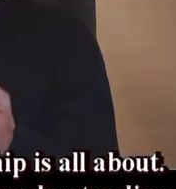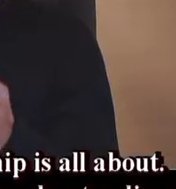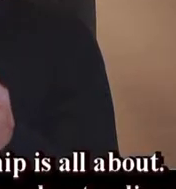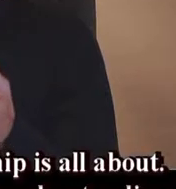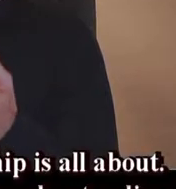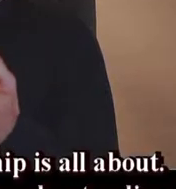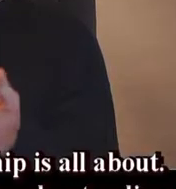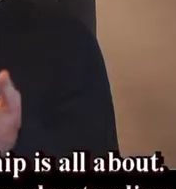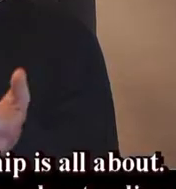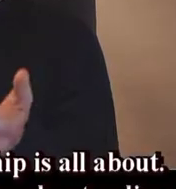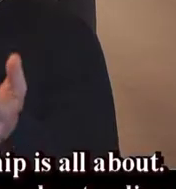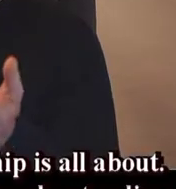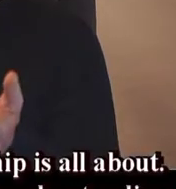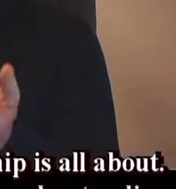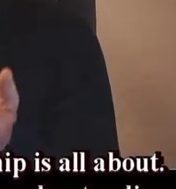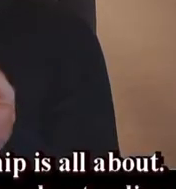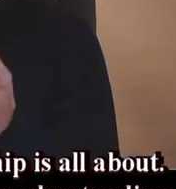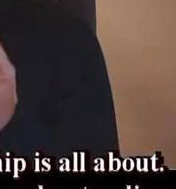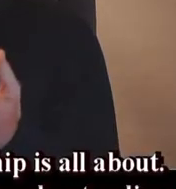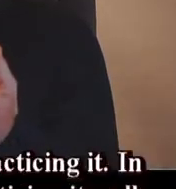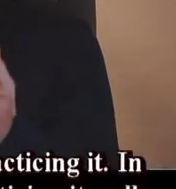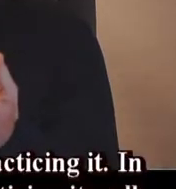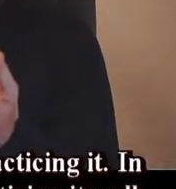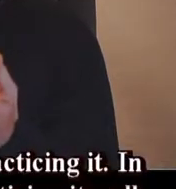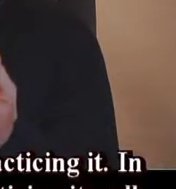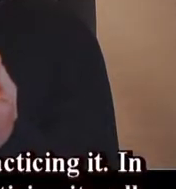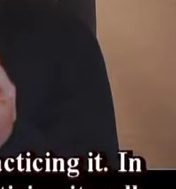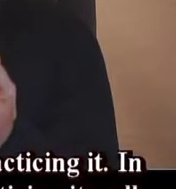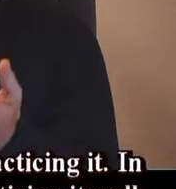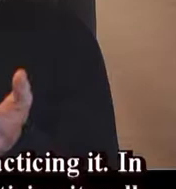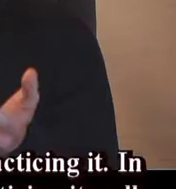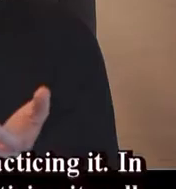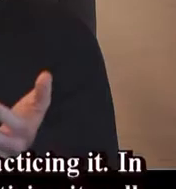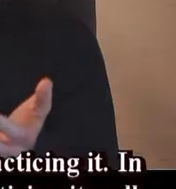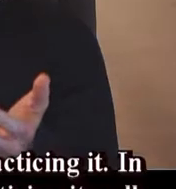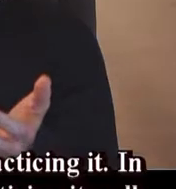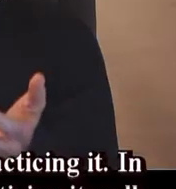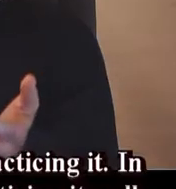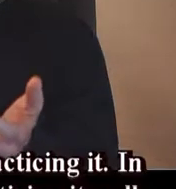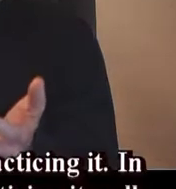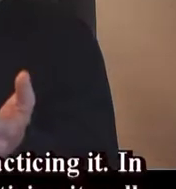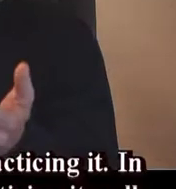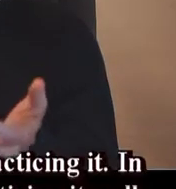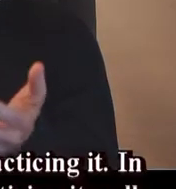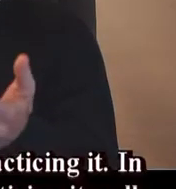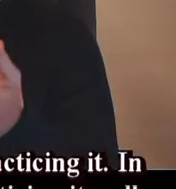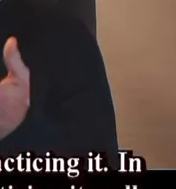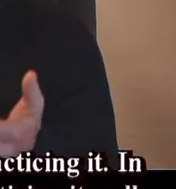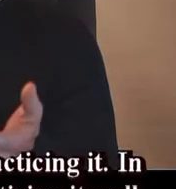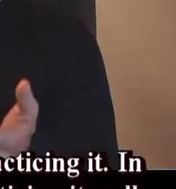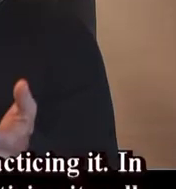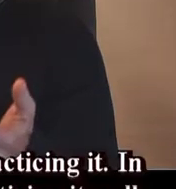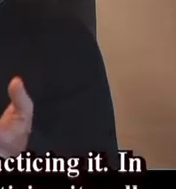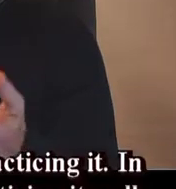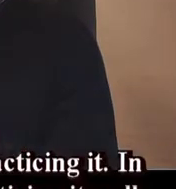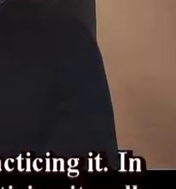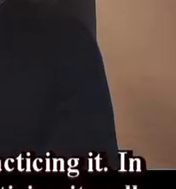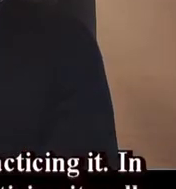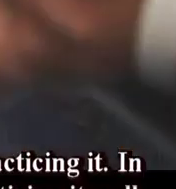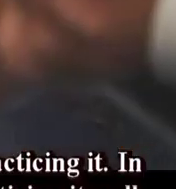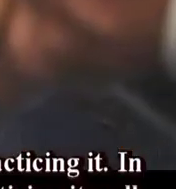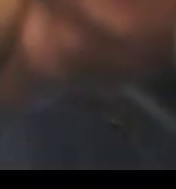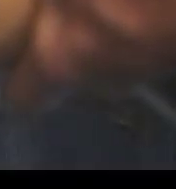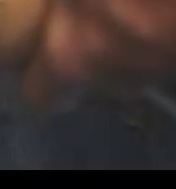I don't have a great understanding for whether or not I'm actually practicing it. In fact, I knew I probably wasn't practicing it really